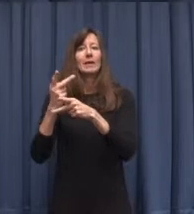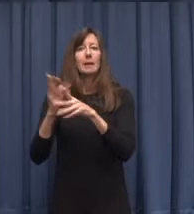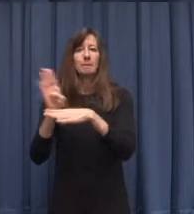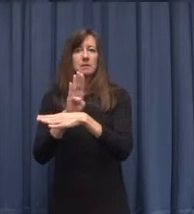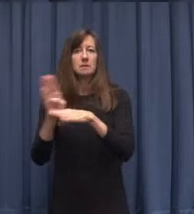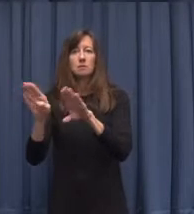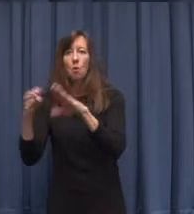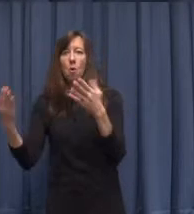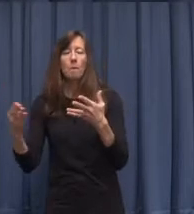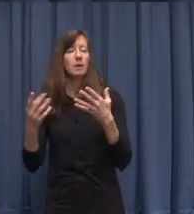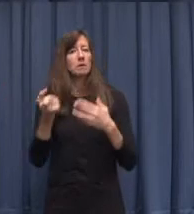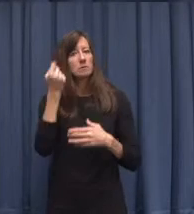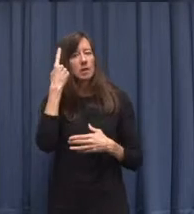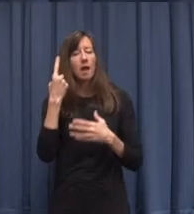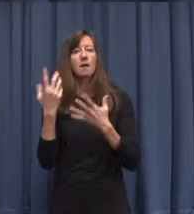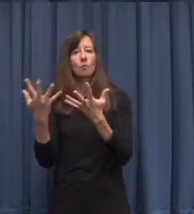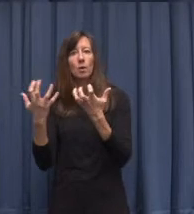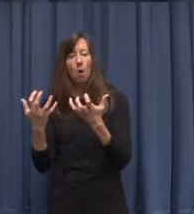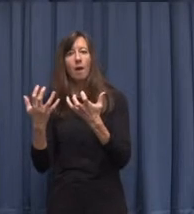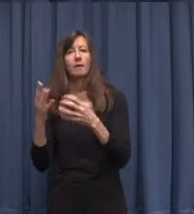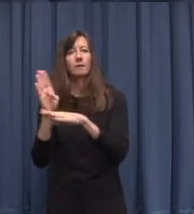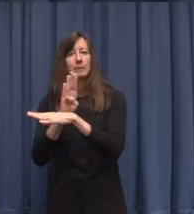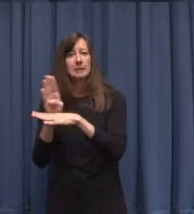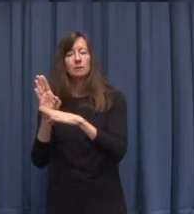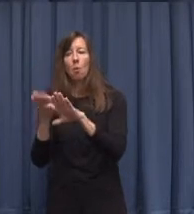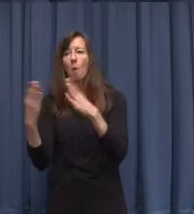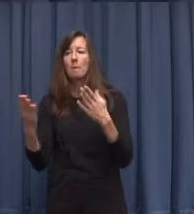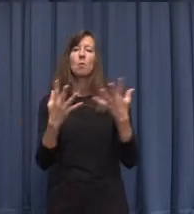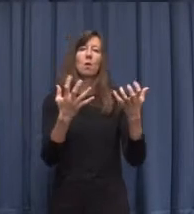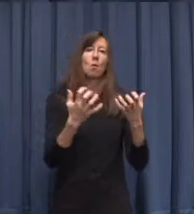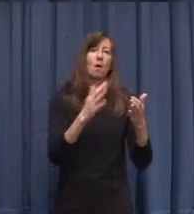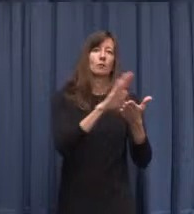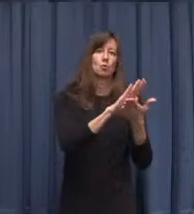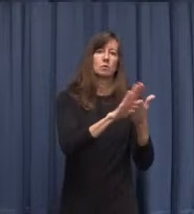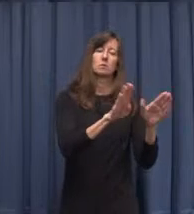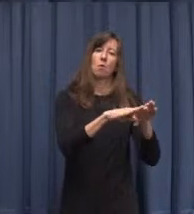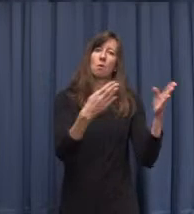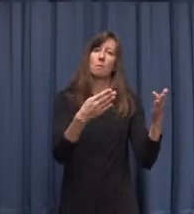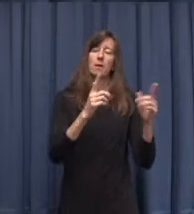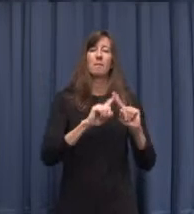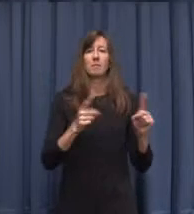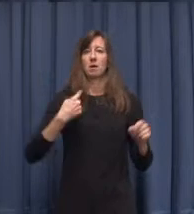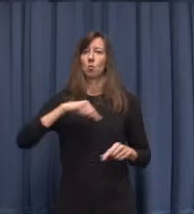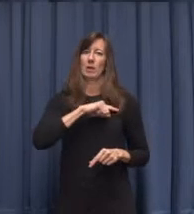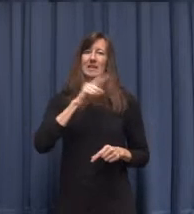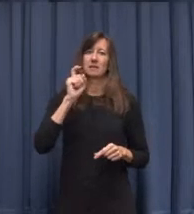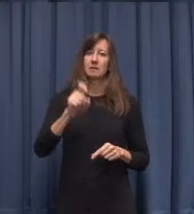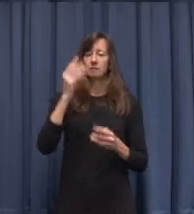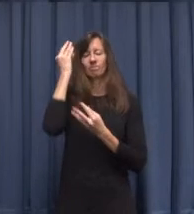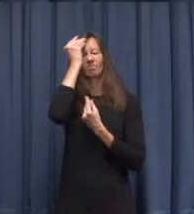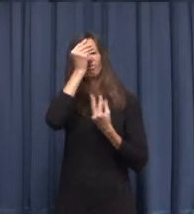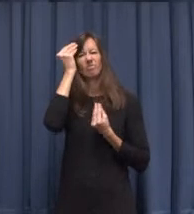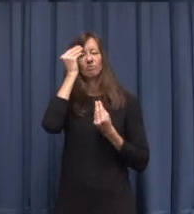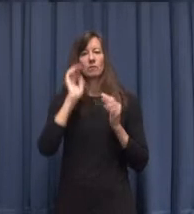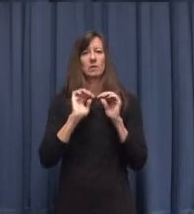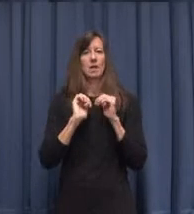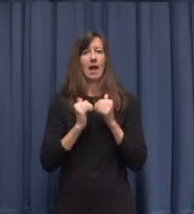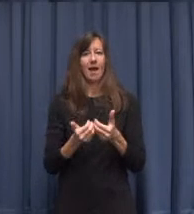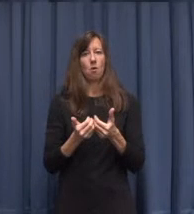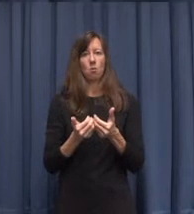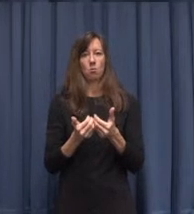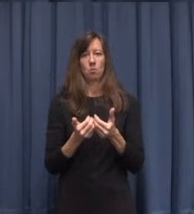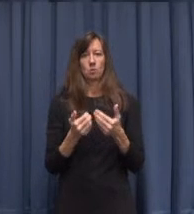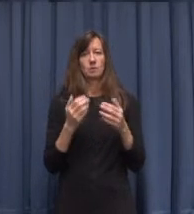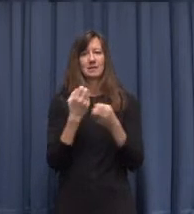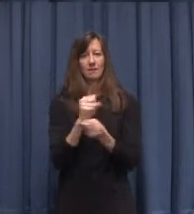tighten things up again in terms of how we're operating those entities. There are countless